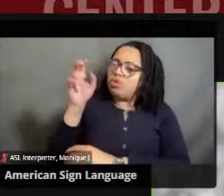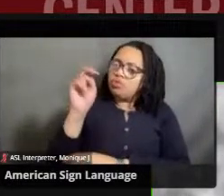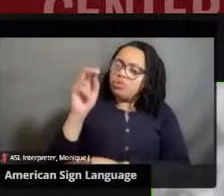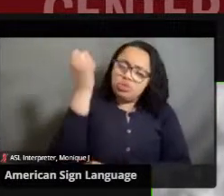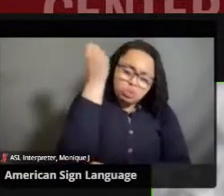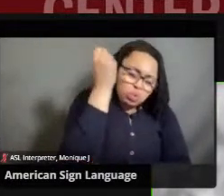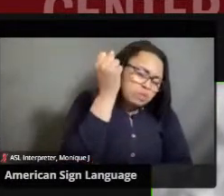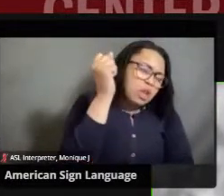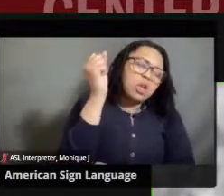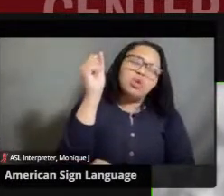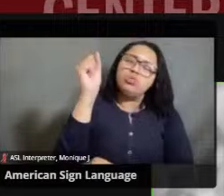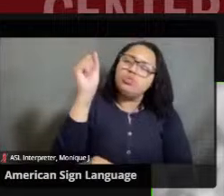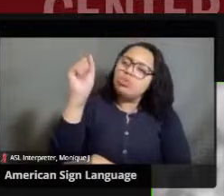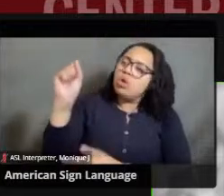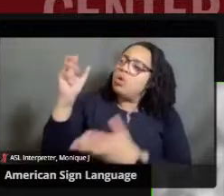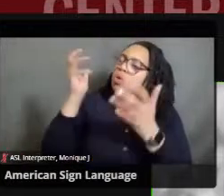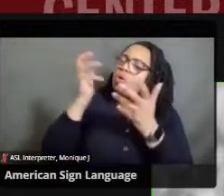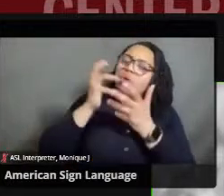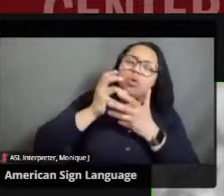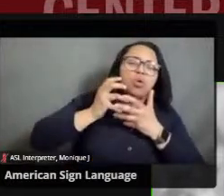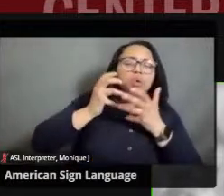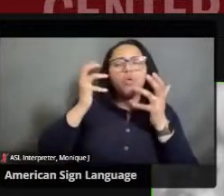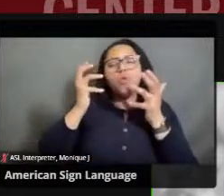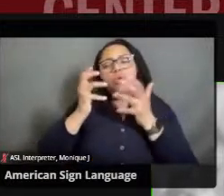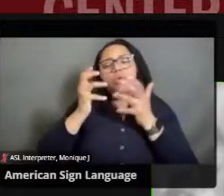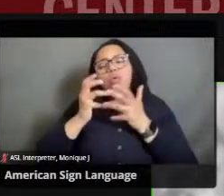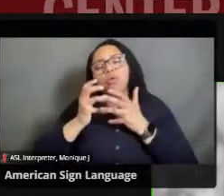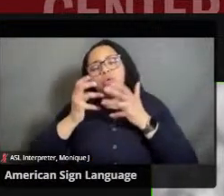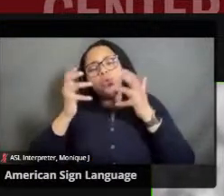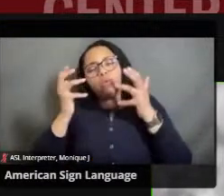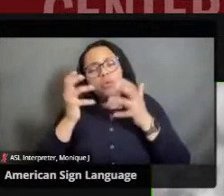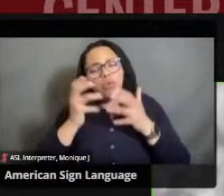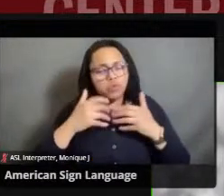about a revolution. Ooh, ooh, now.